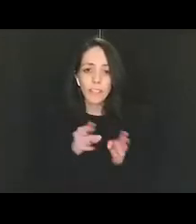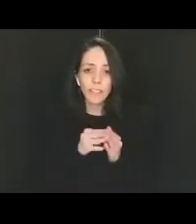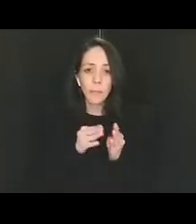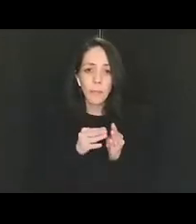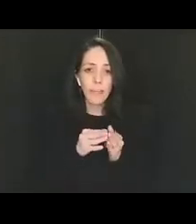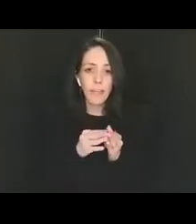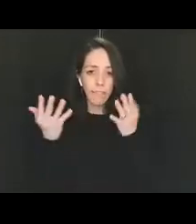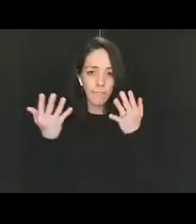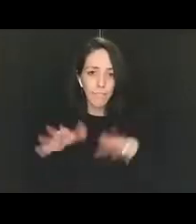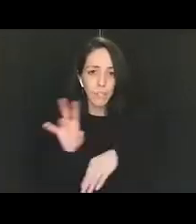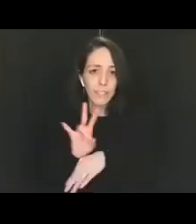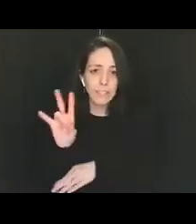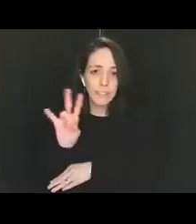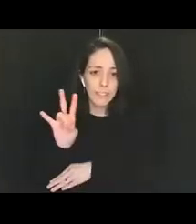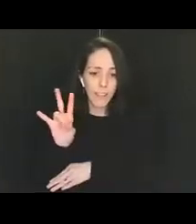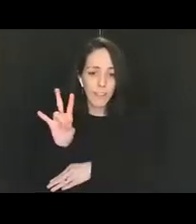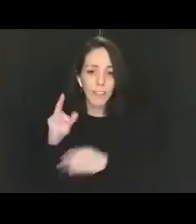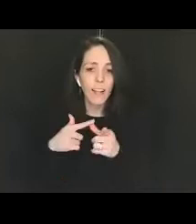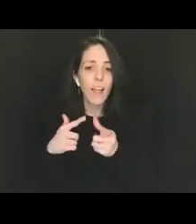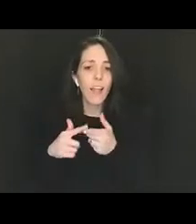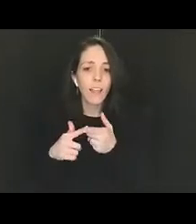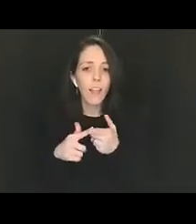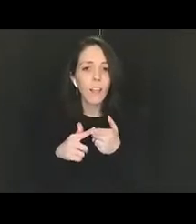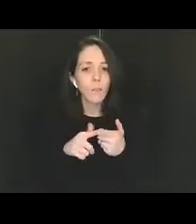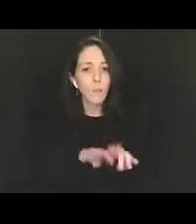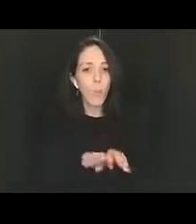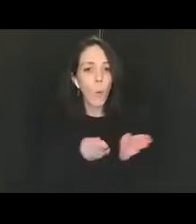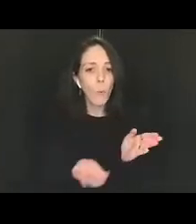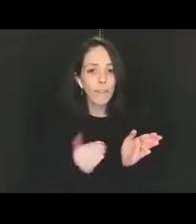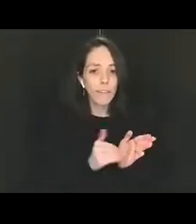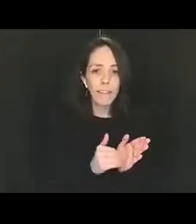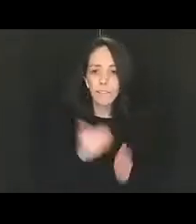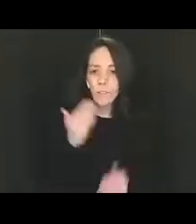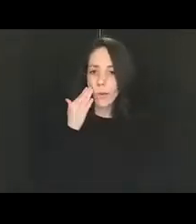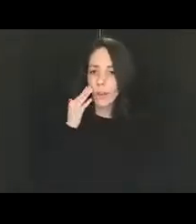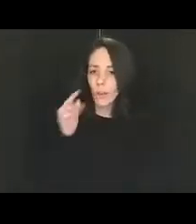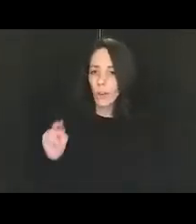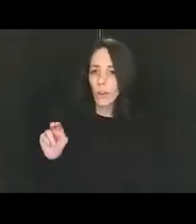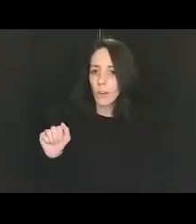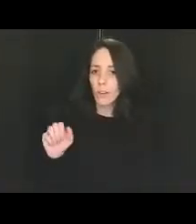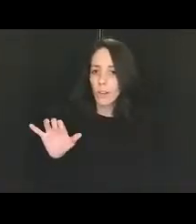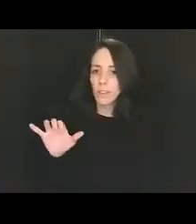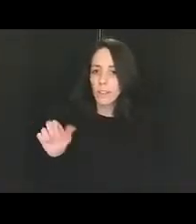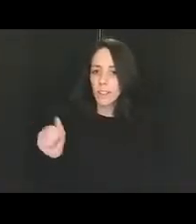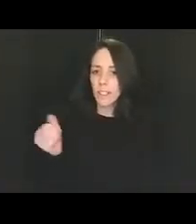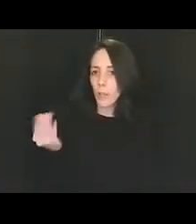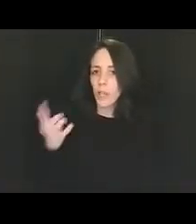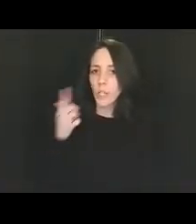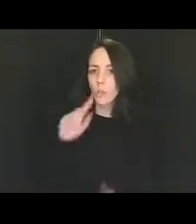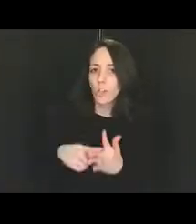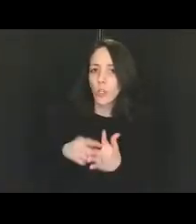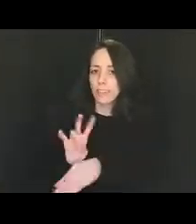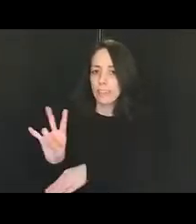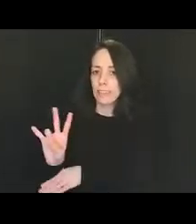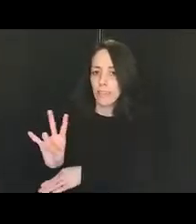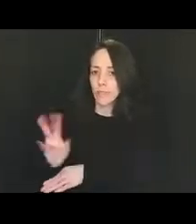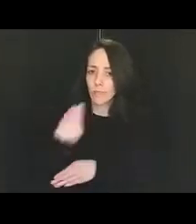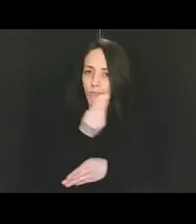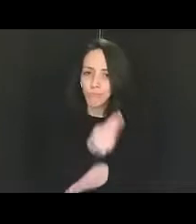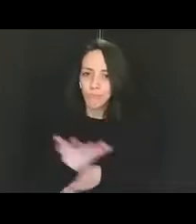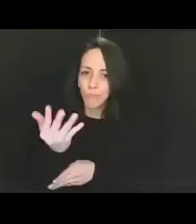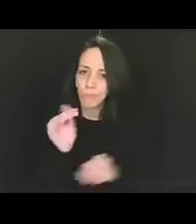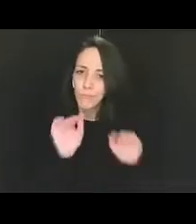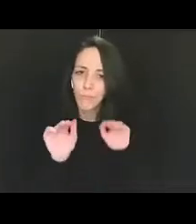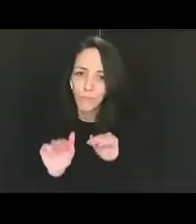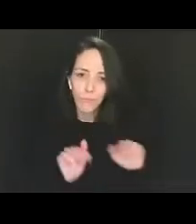come back to that. So I know, Nasia, you said you wanted to pop over to the Hillsborough one, and that starts at 7. So just to